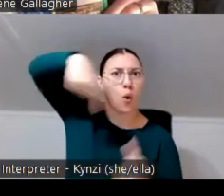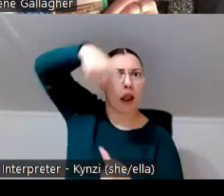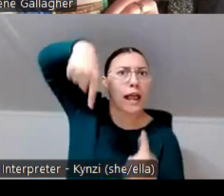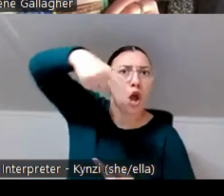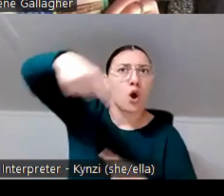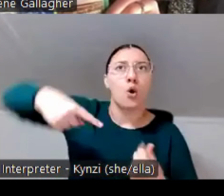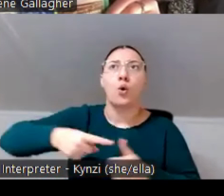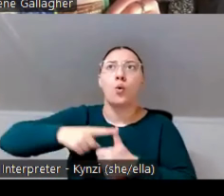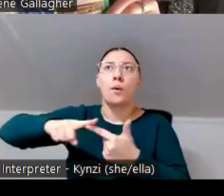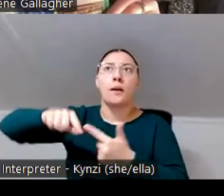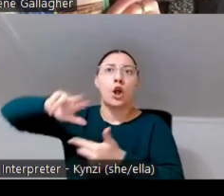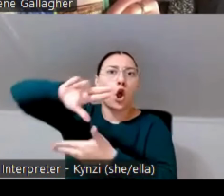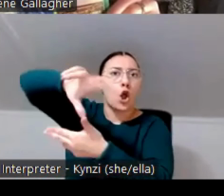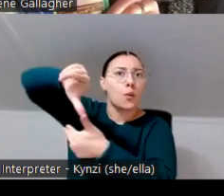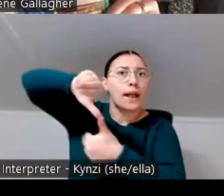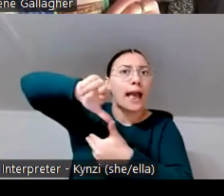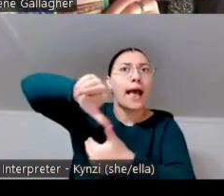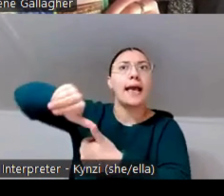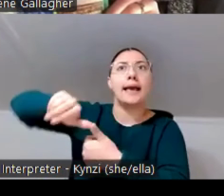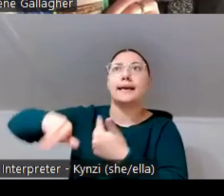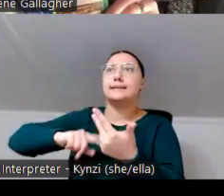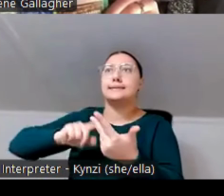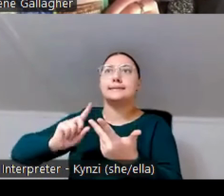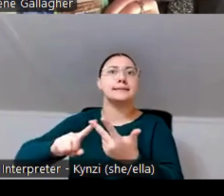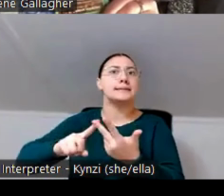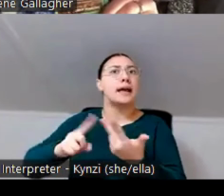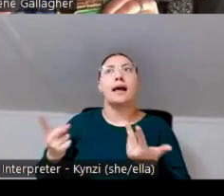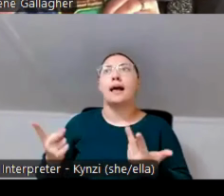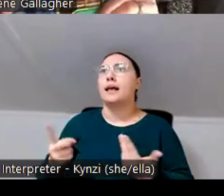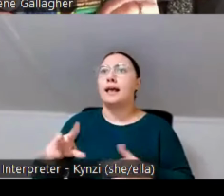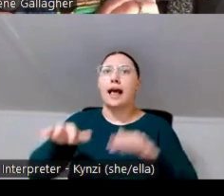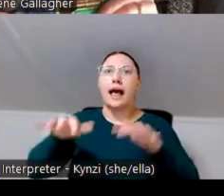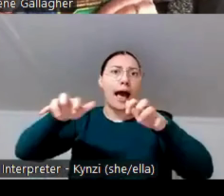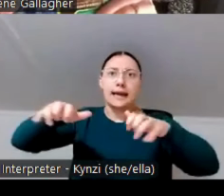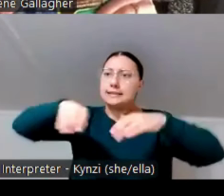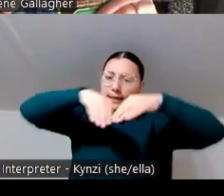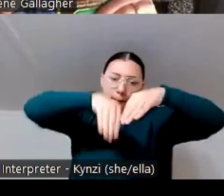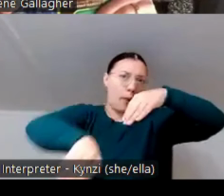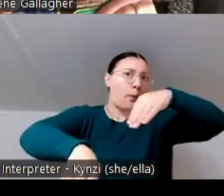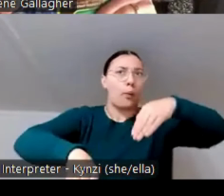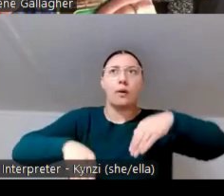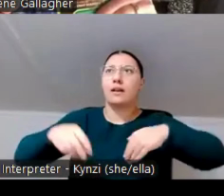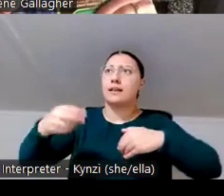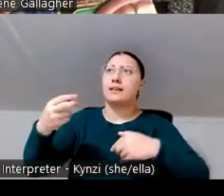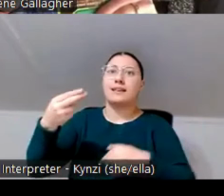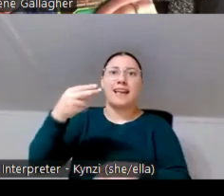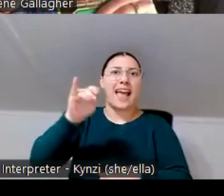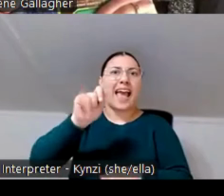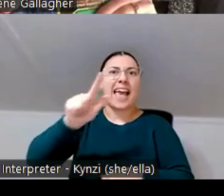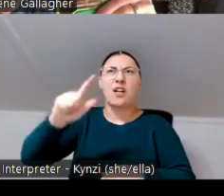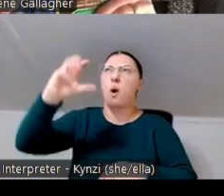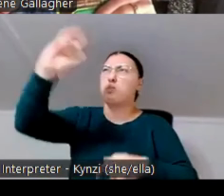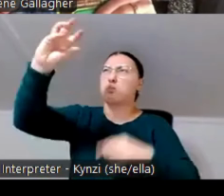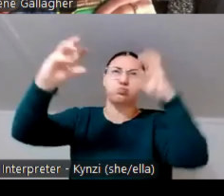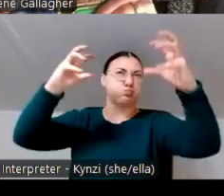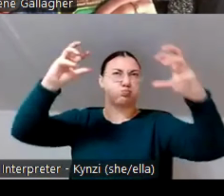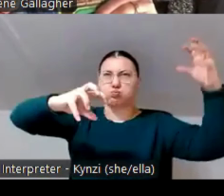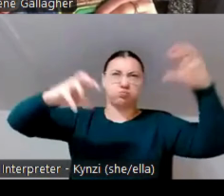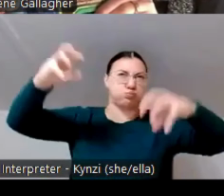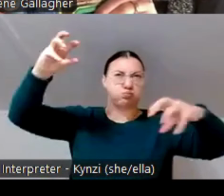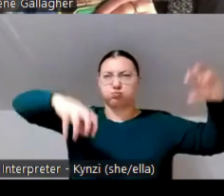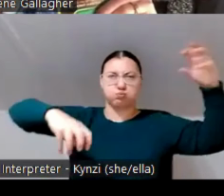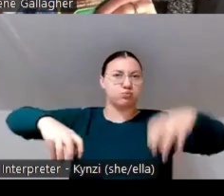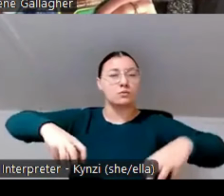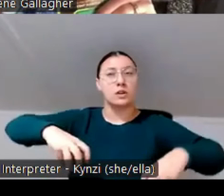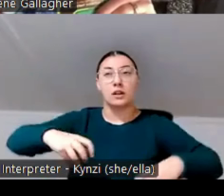hurricanes, sleet, hail, blizzards. You can even learn about